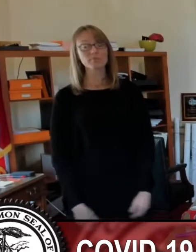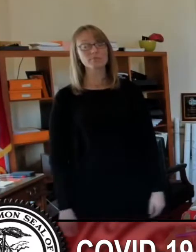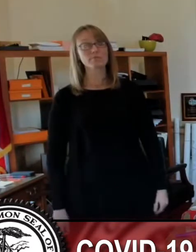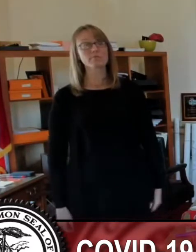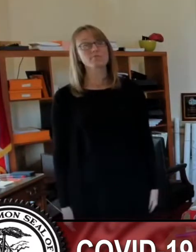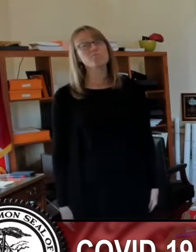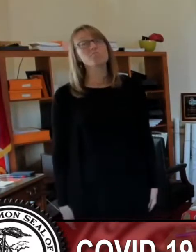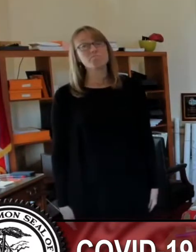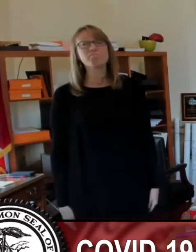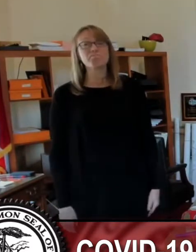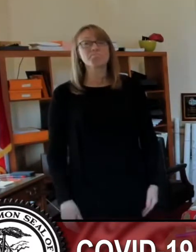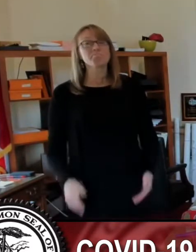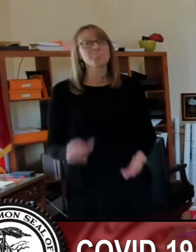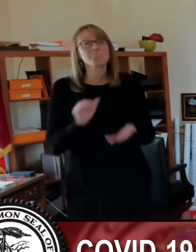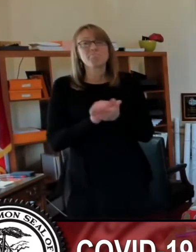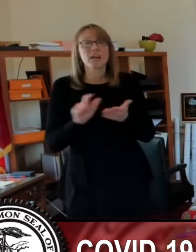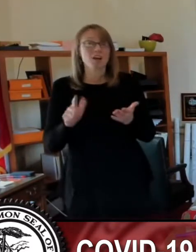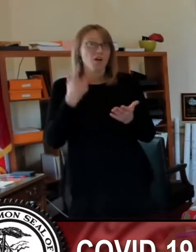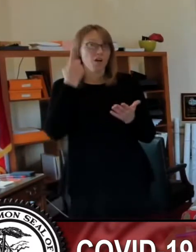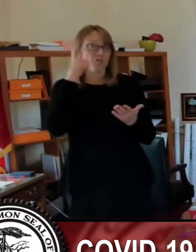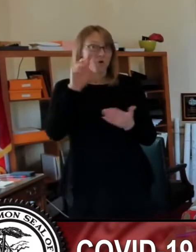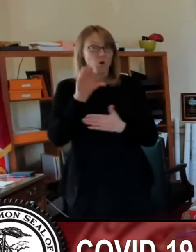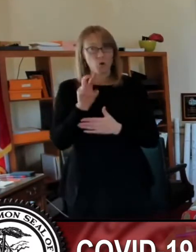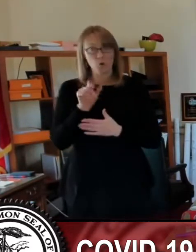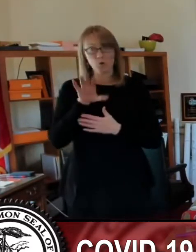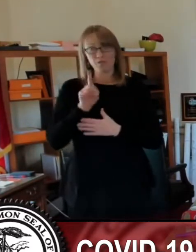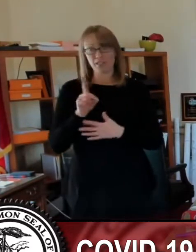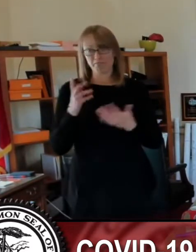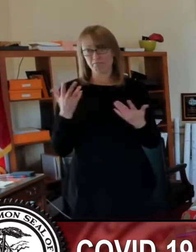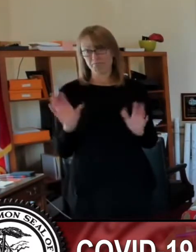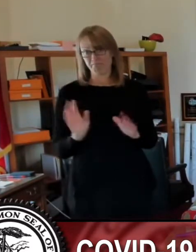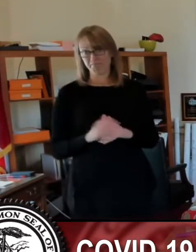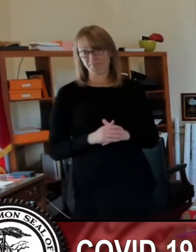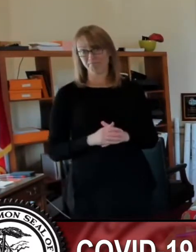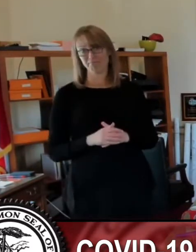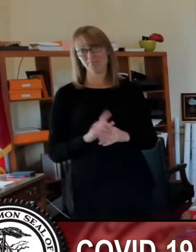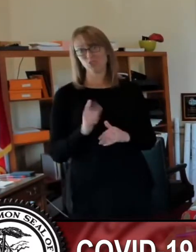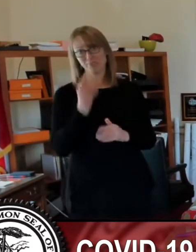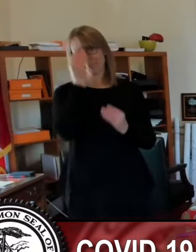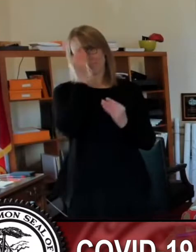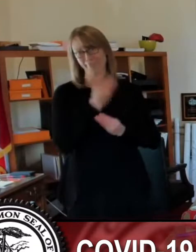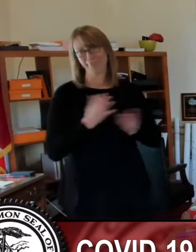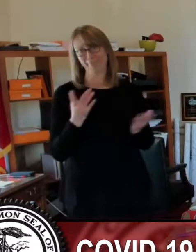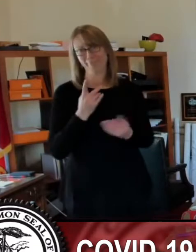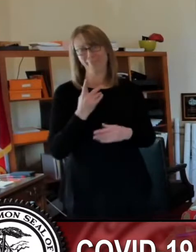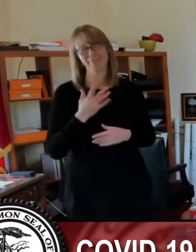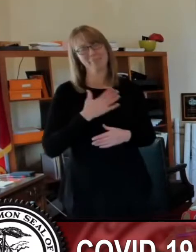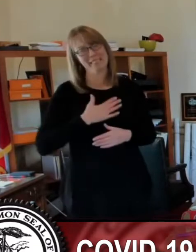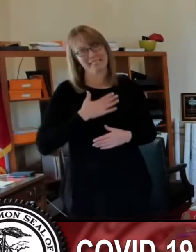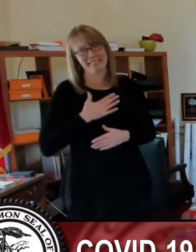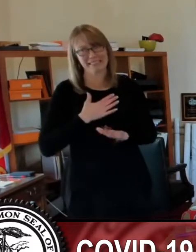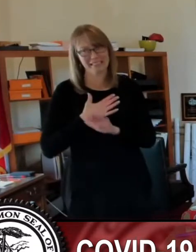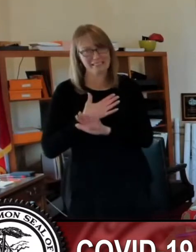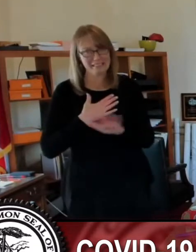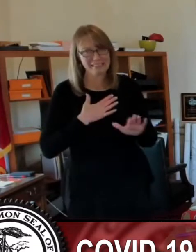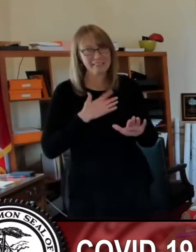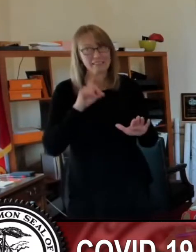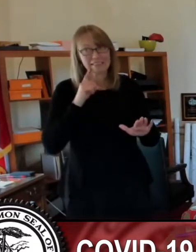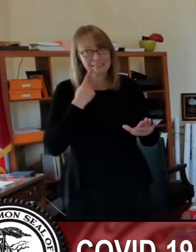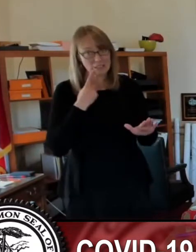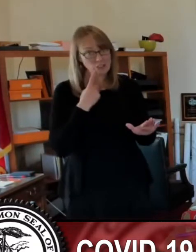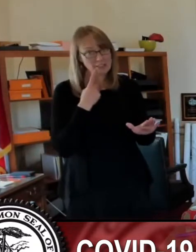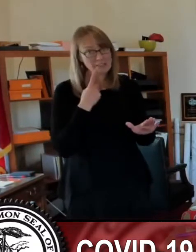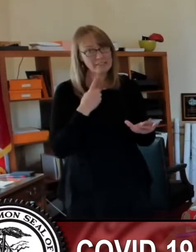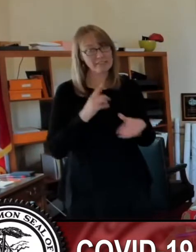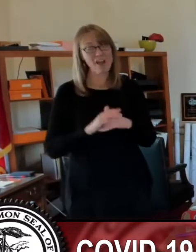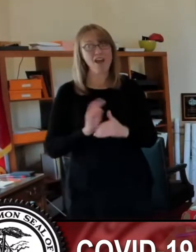So that's it for COVID today. Just to say to you, please, get serious about this. Our hospitals